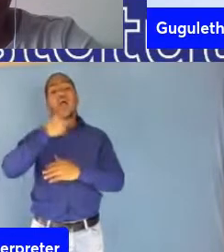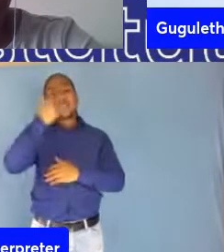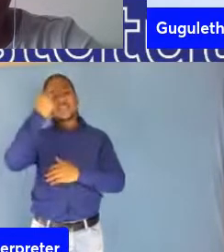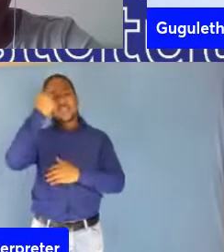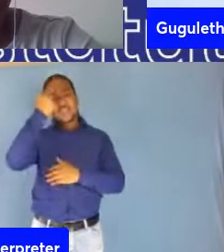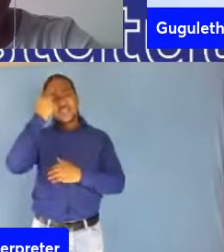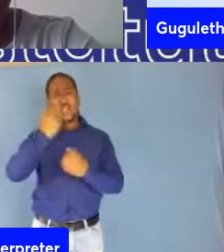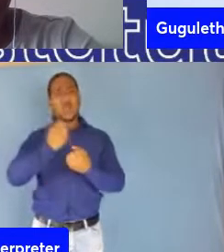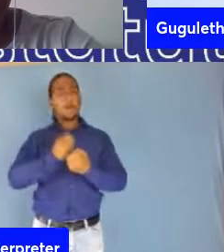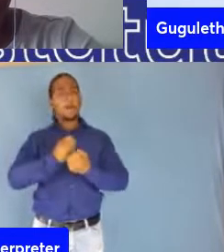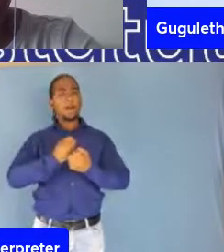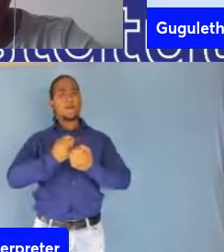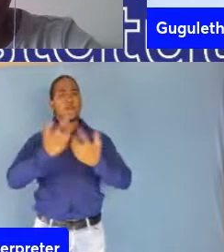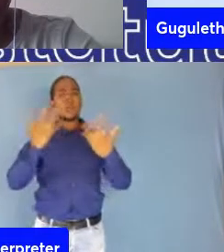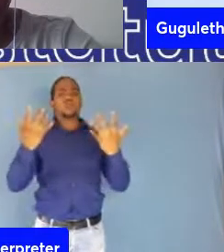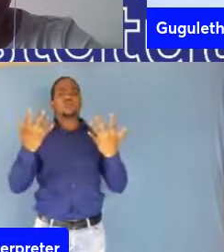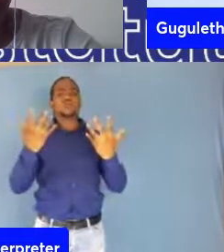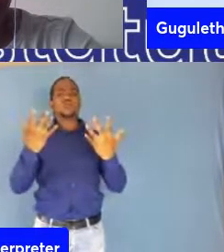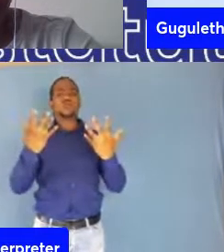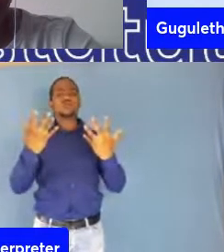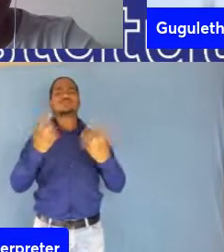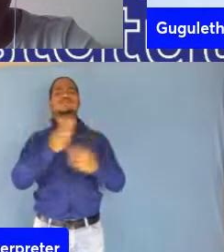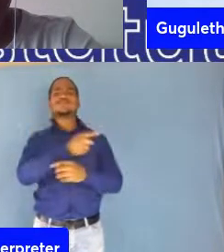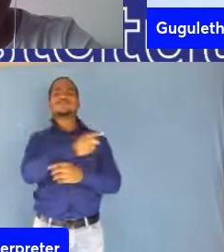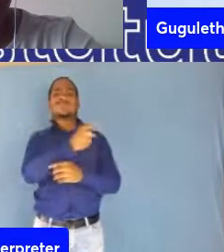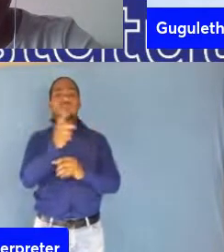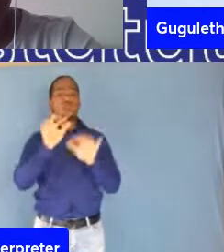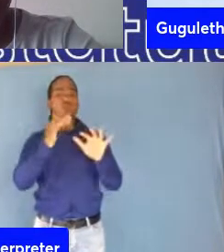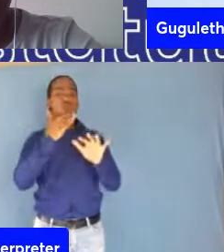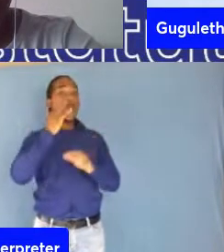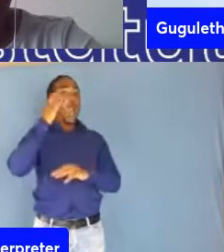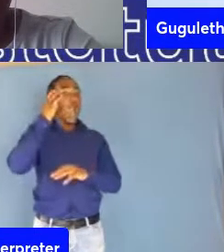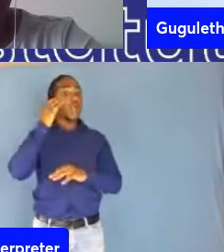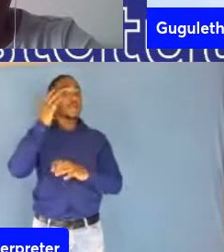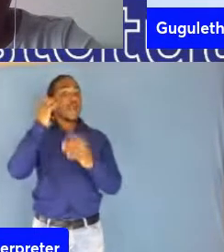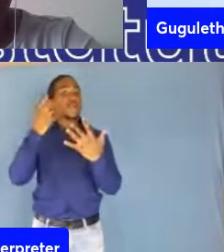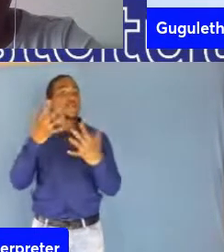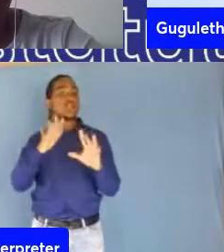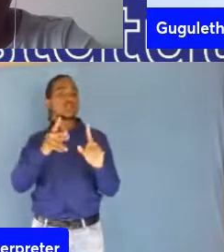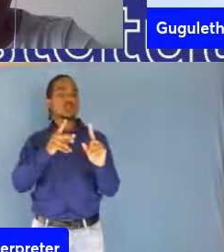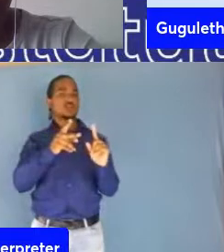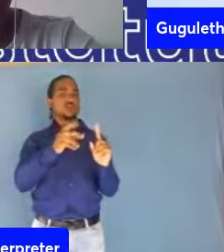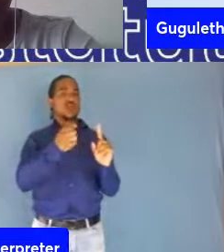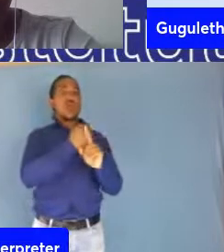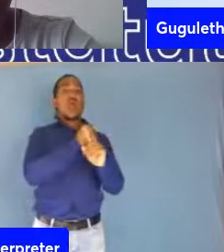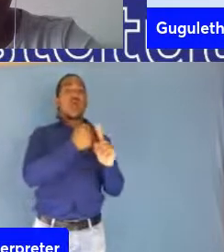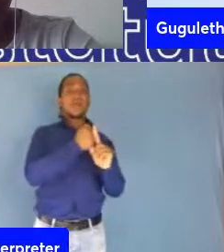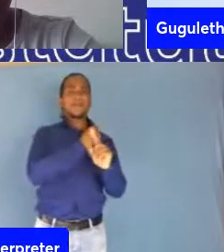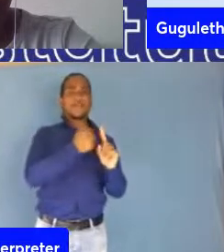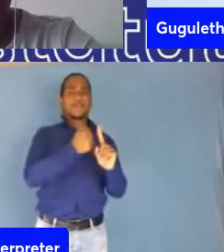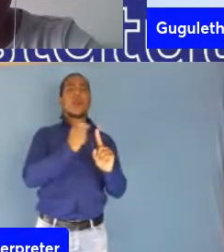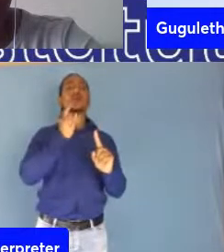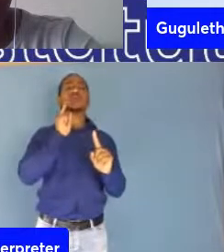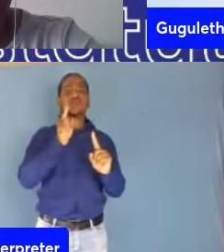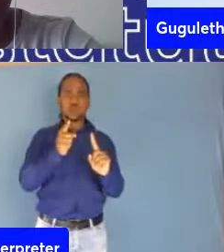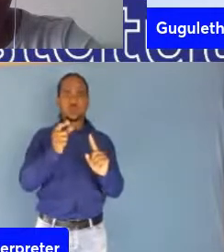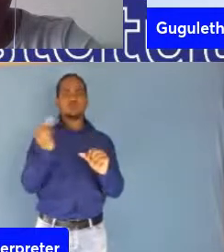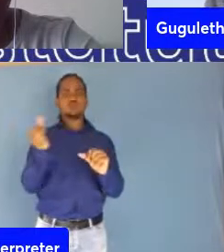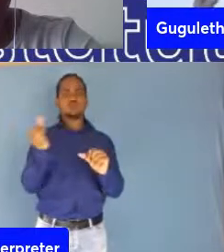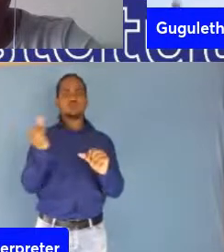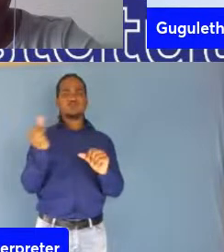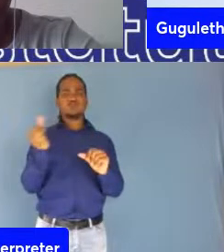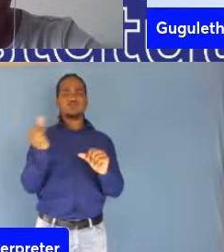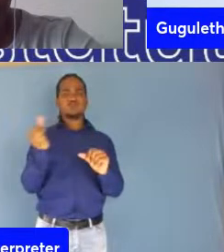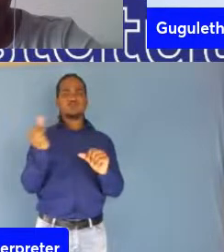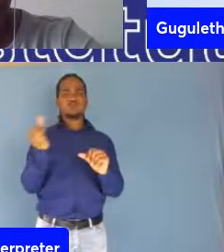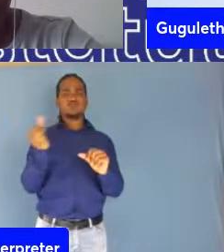really, how these victims or girls who have experienced this should be able to come back into the community is by